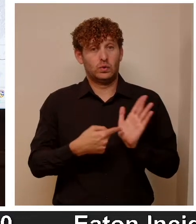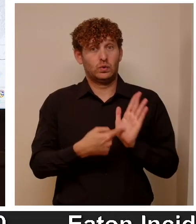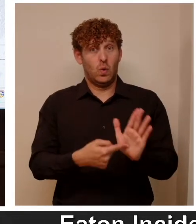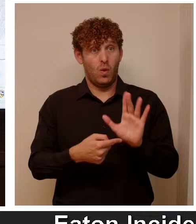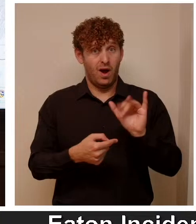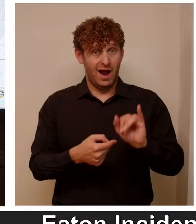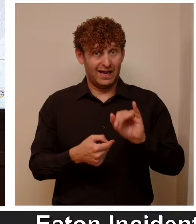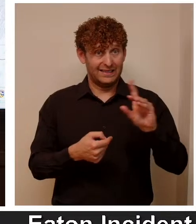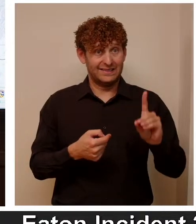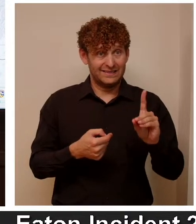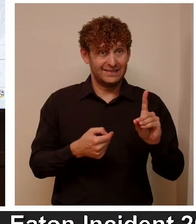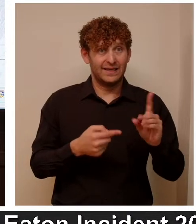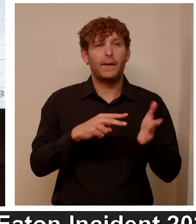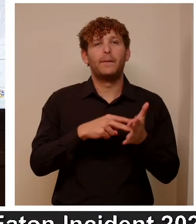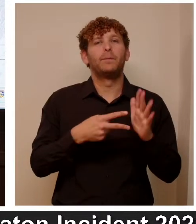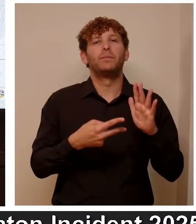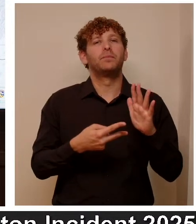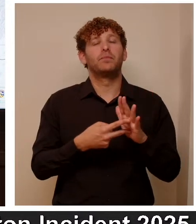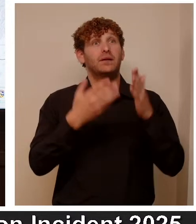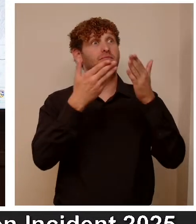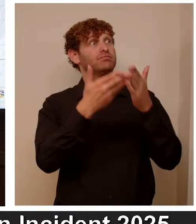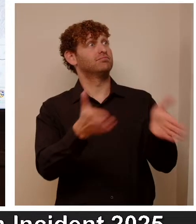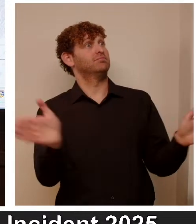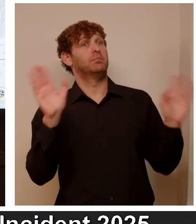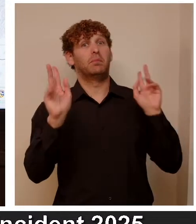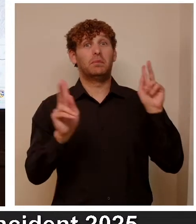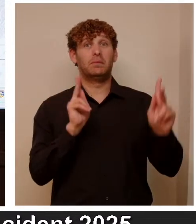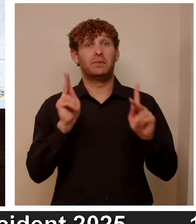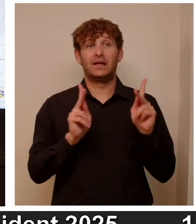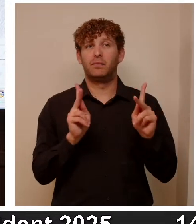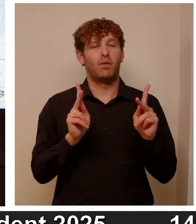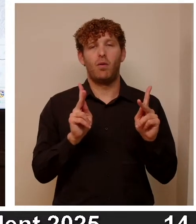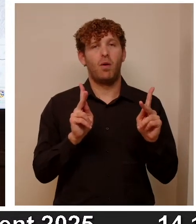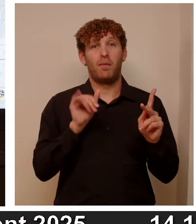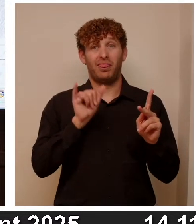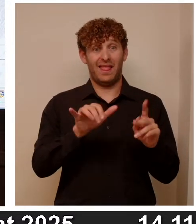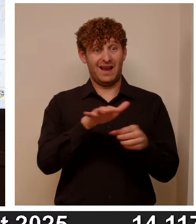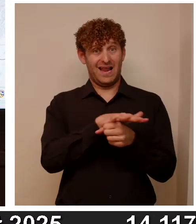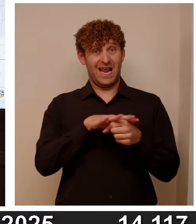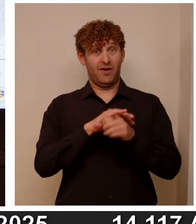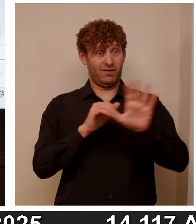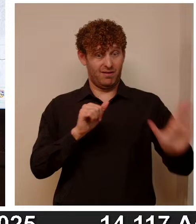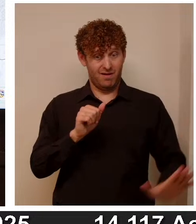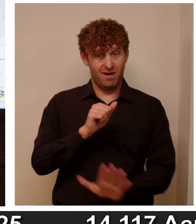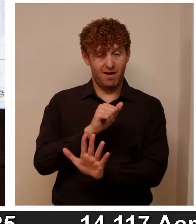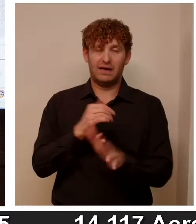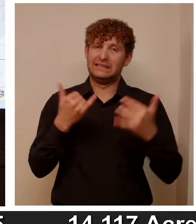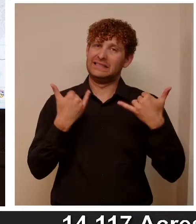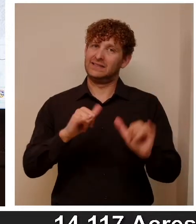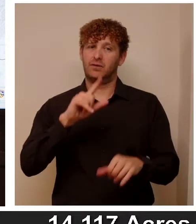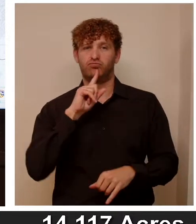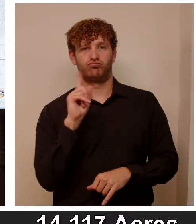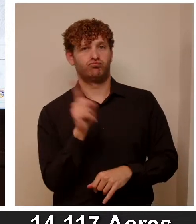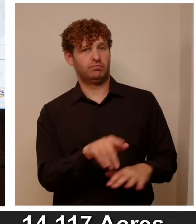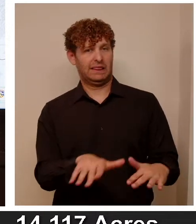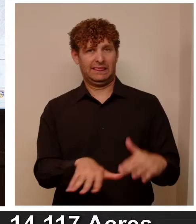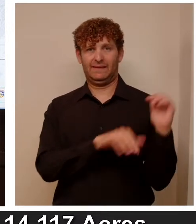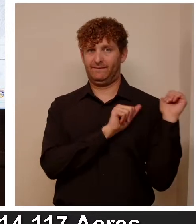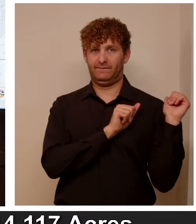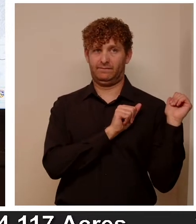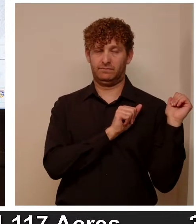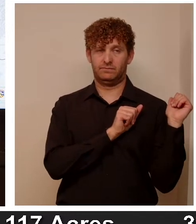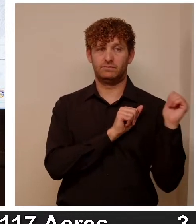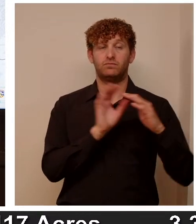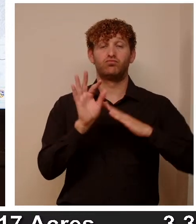not open to the public, so it is still an evacuation ordered area. The curfew, as of now,